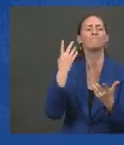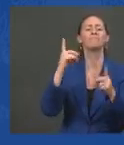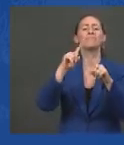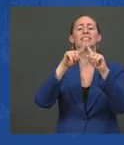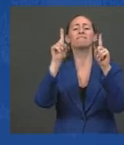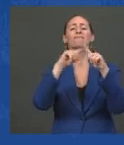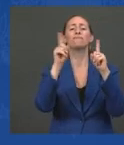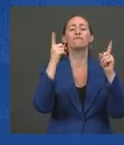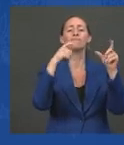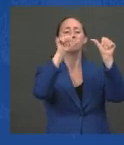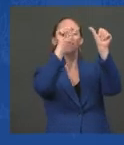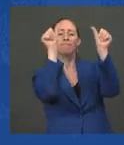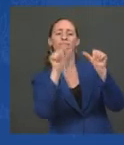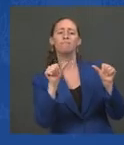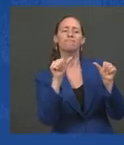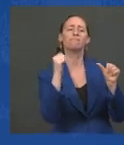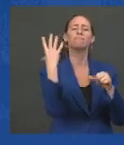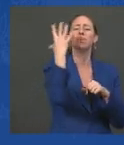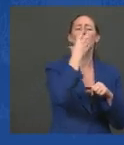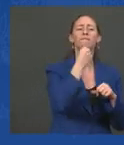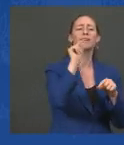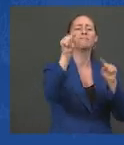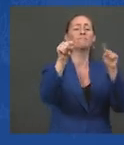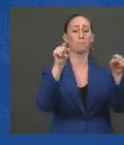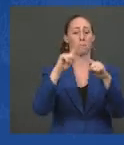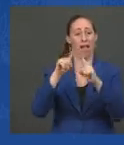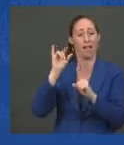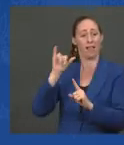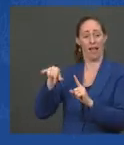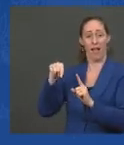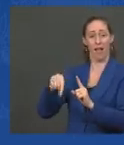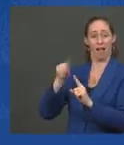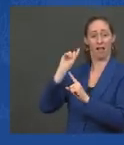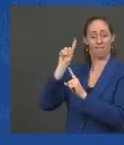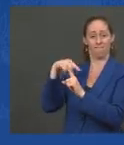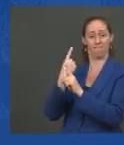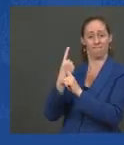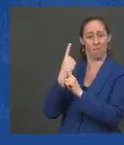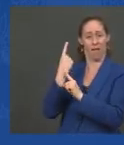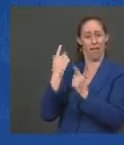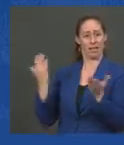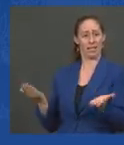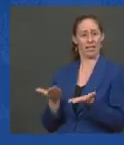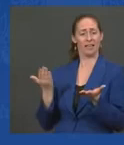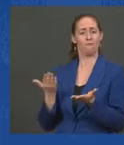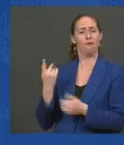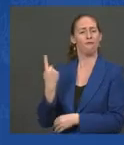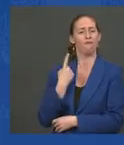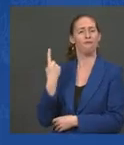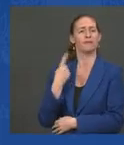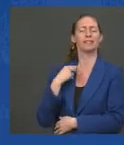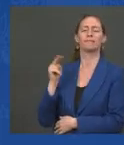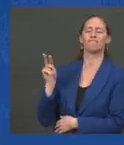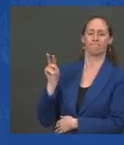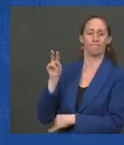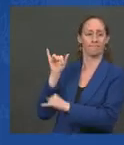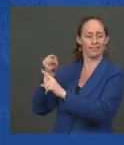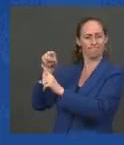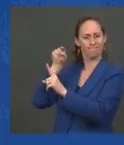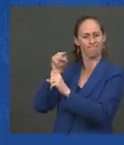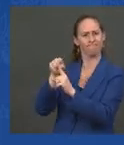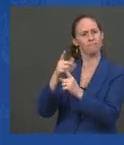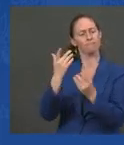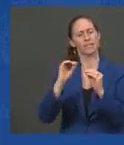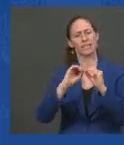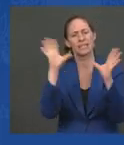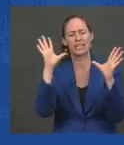tidal basin. Because this monument, for most of us here, is dedicated to a man